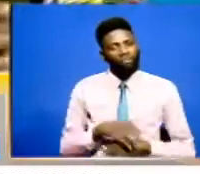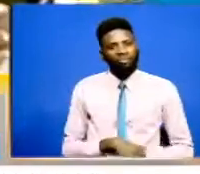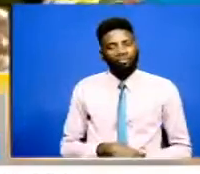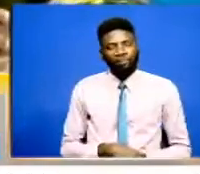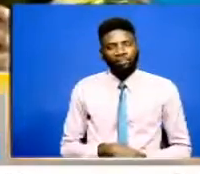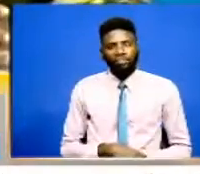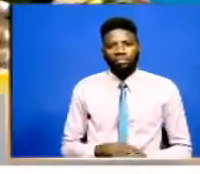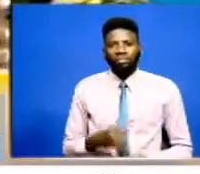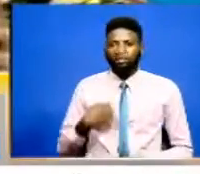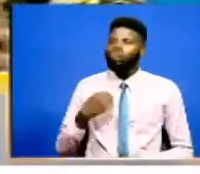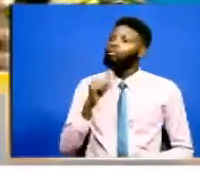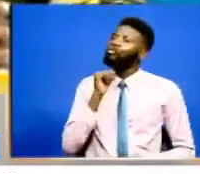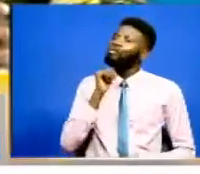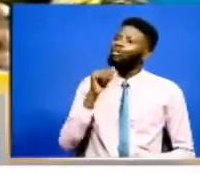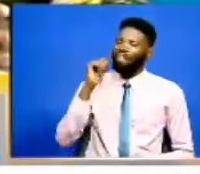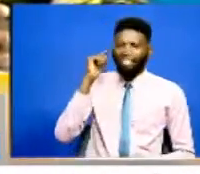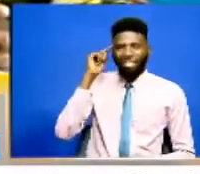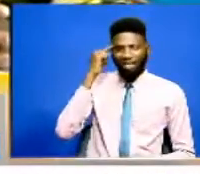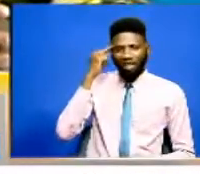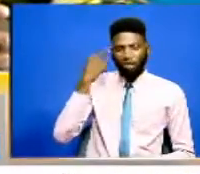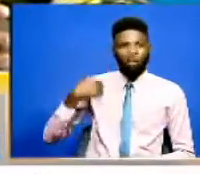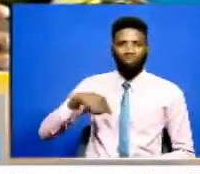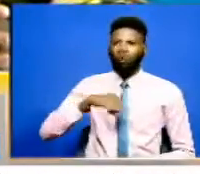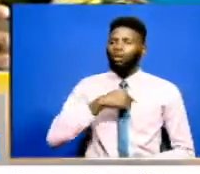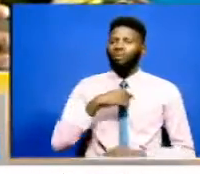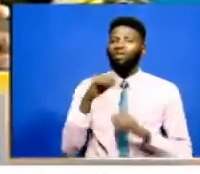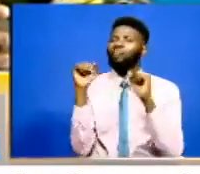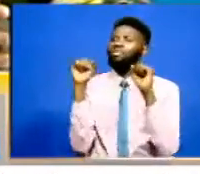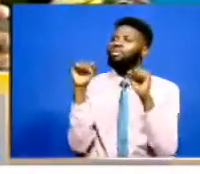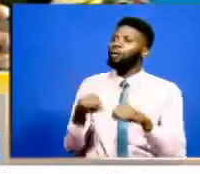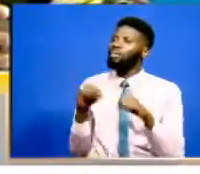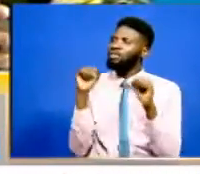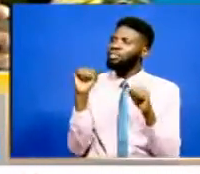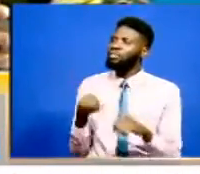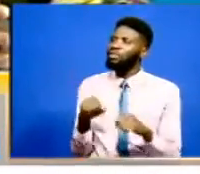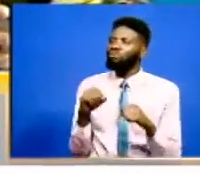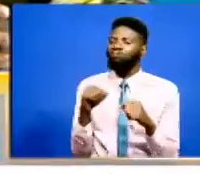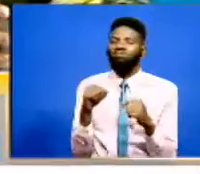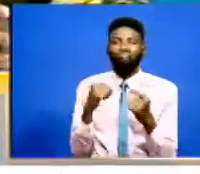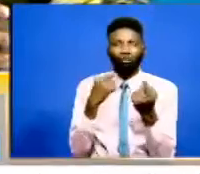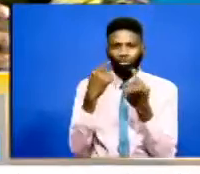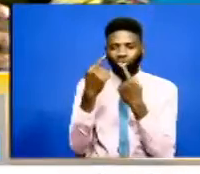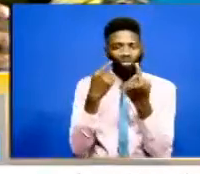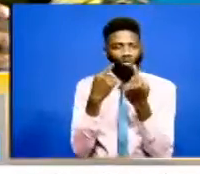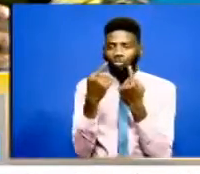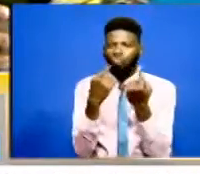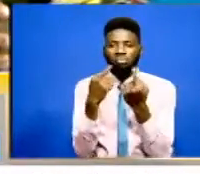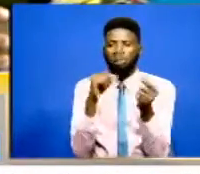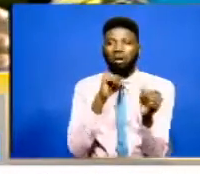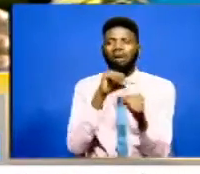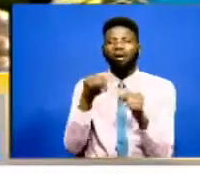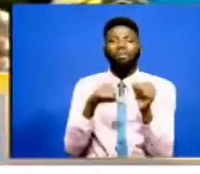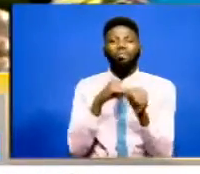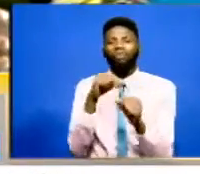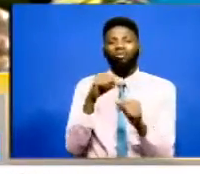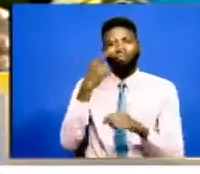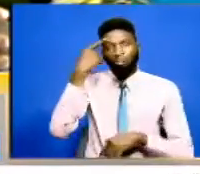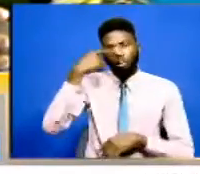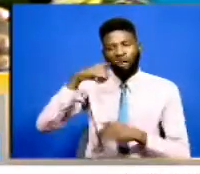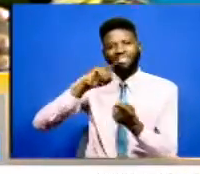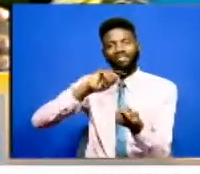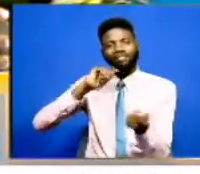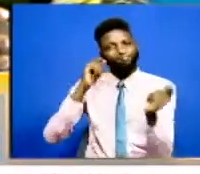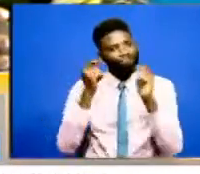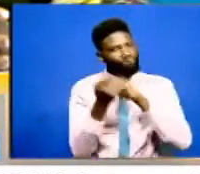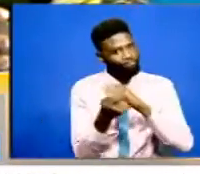I don't think that we should, we can really talk about a change of policies where it